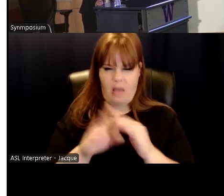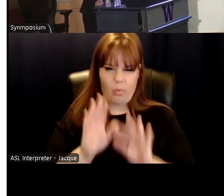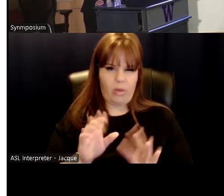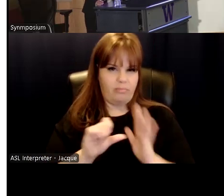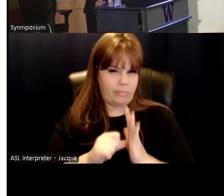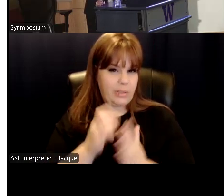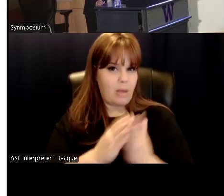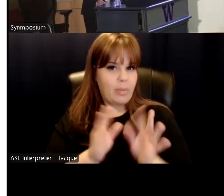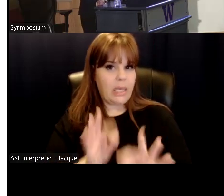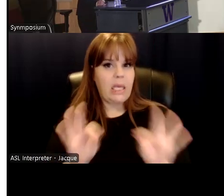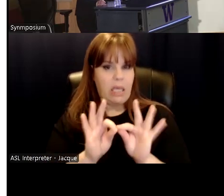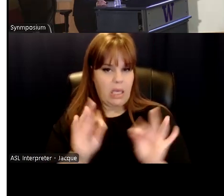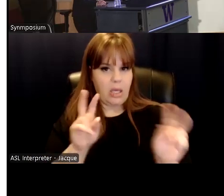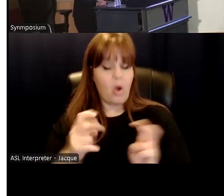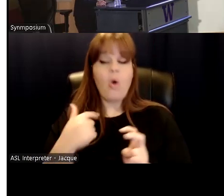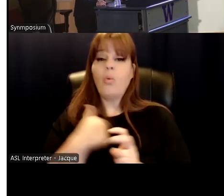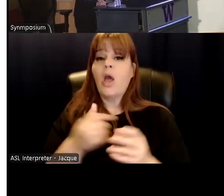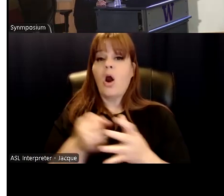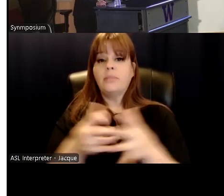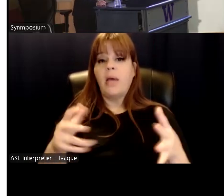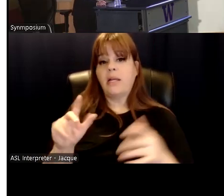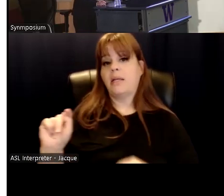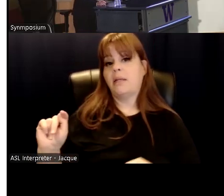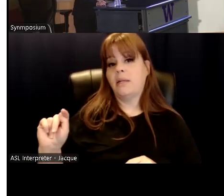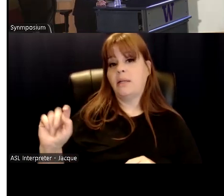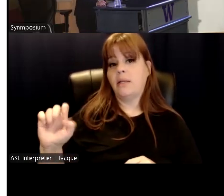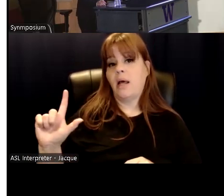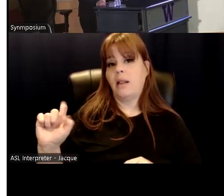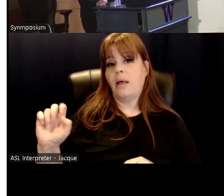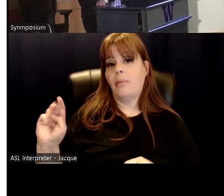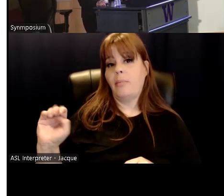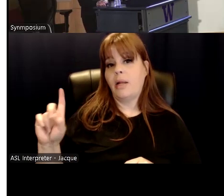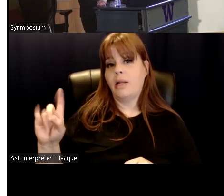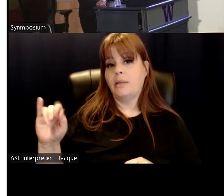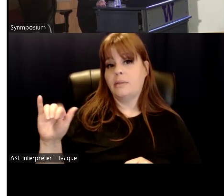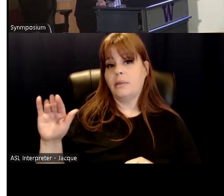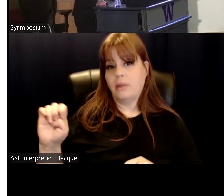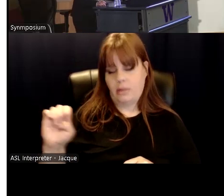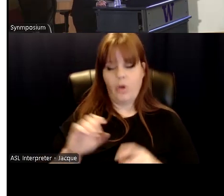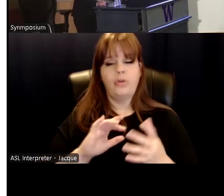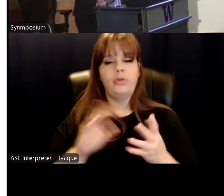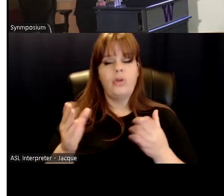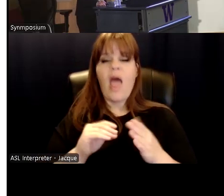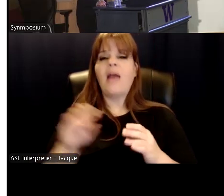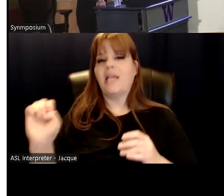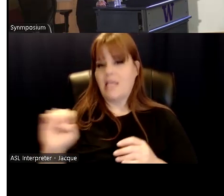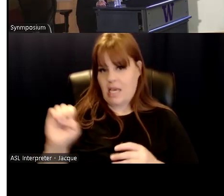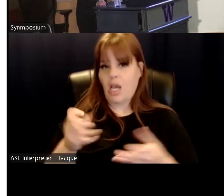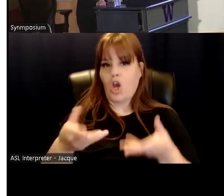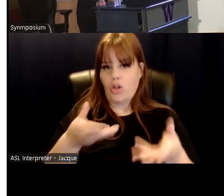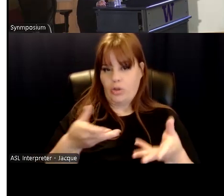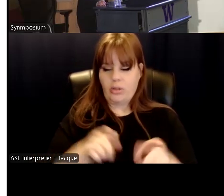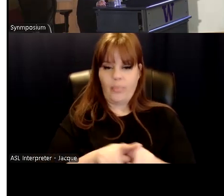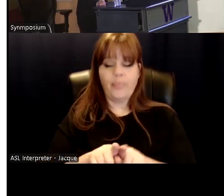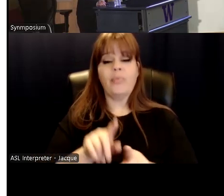We are expanding telemedicine services and expanding to e-consults as well. Telemedicine is